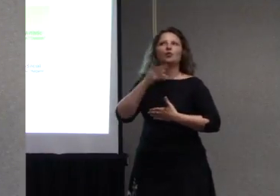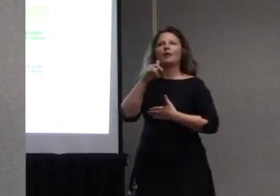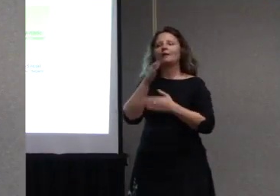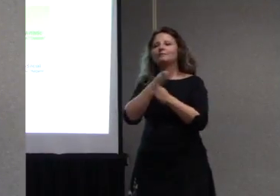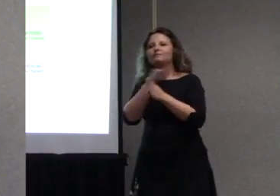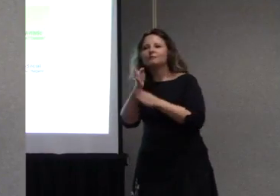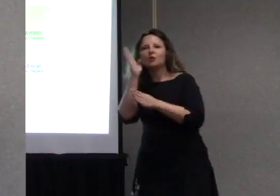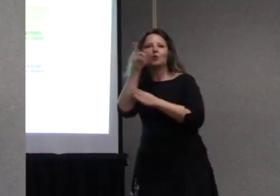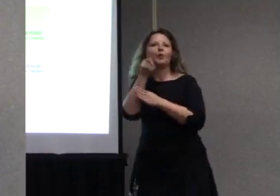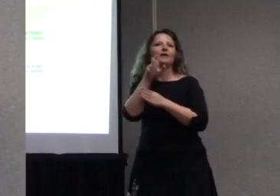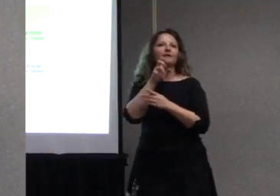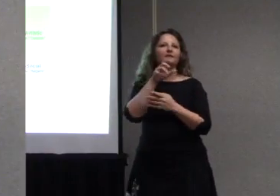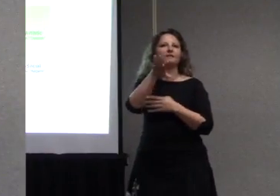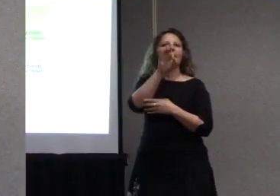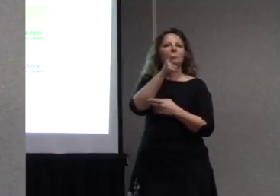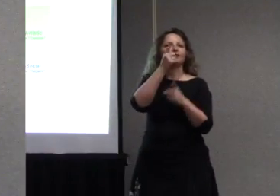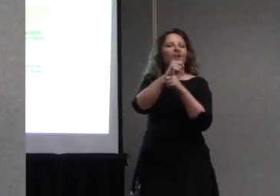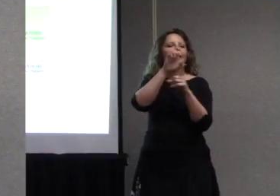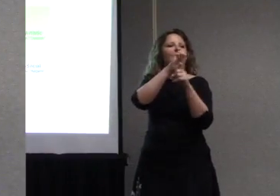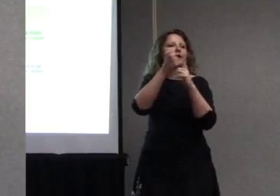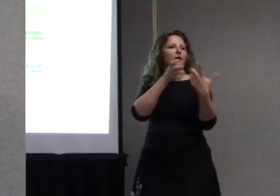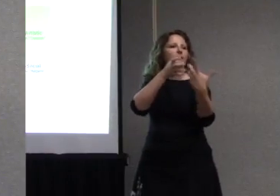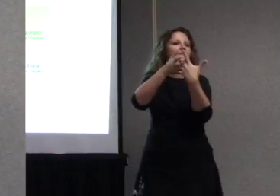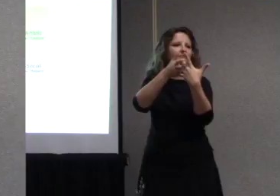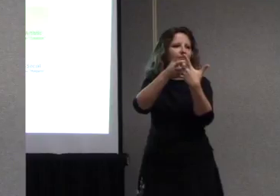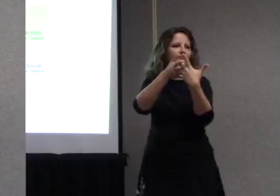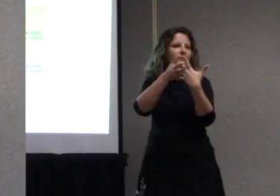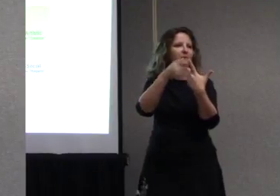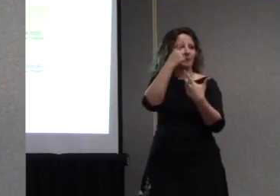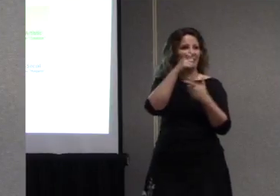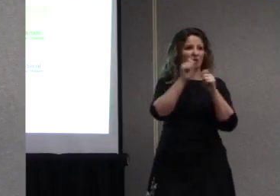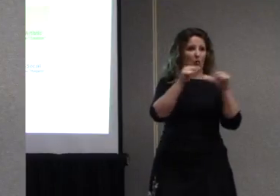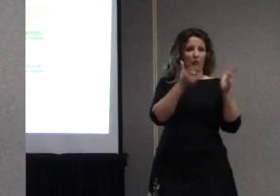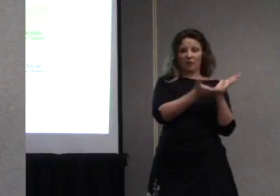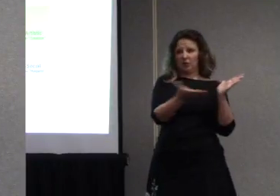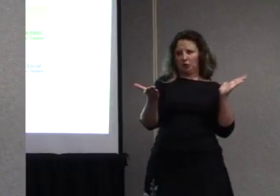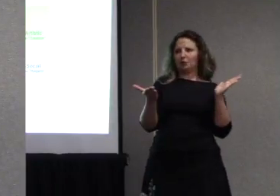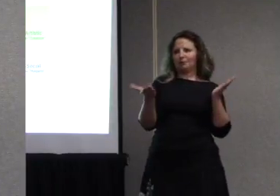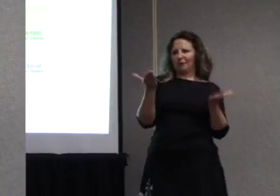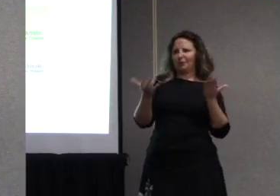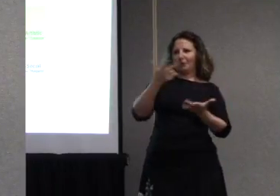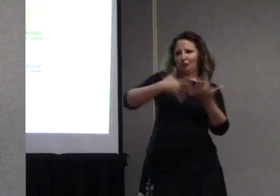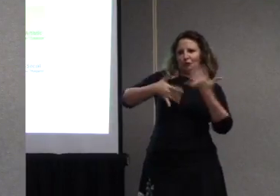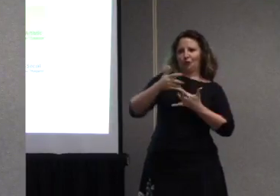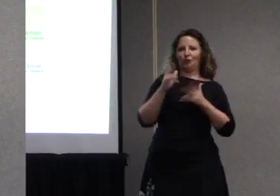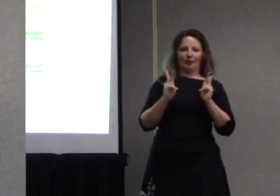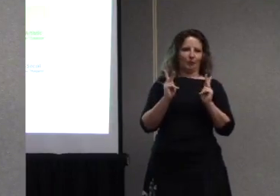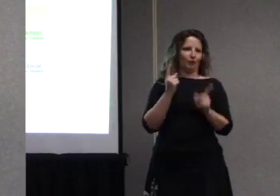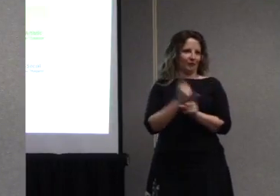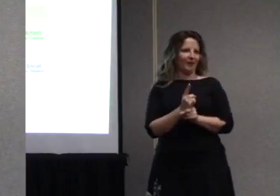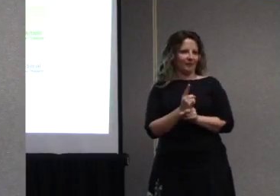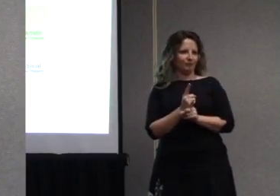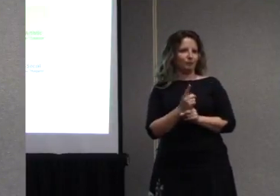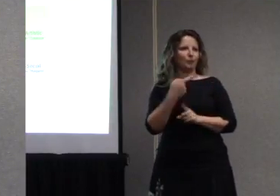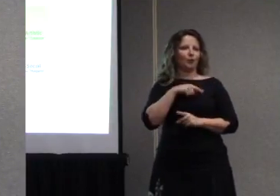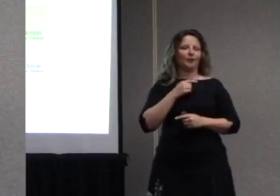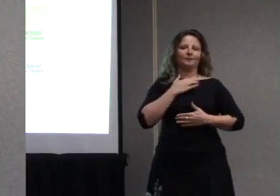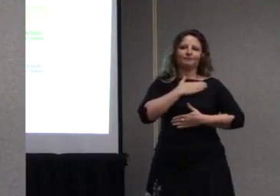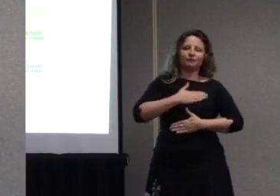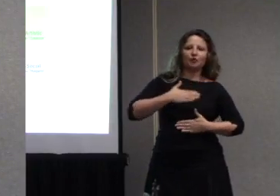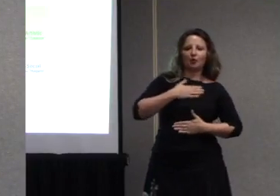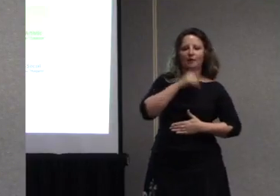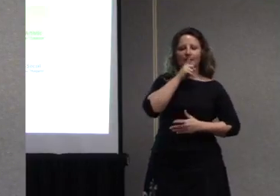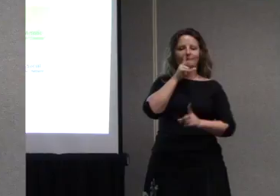with other people and you will find an environment. So we are all social people. We're all social people.